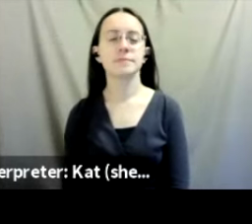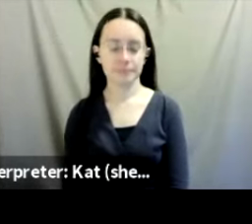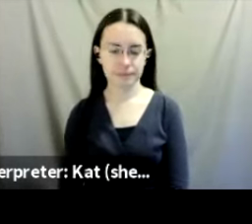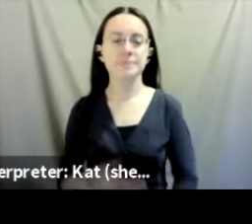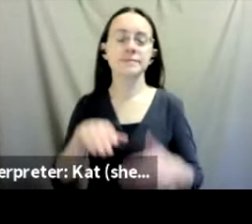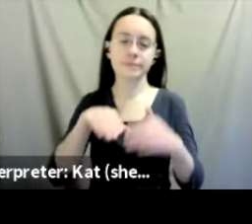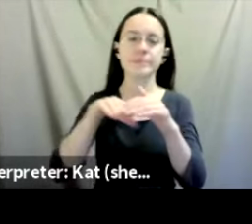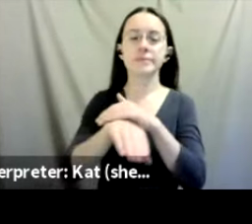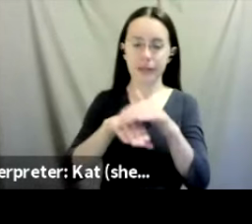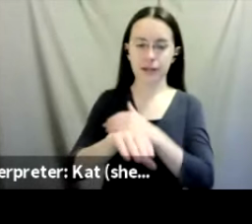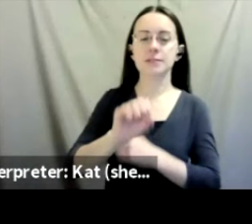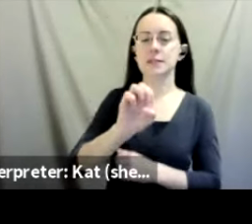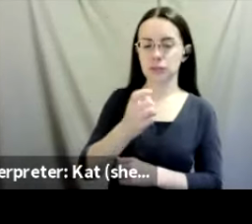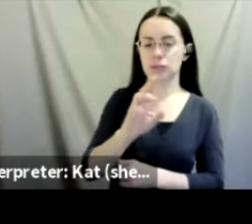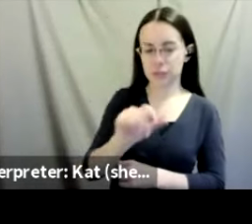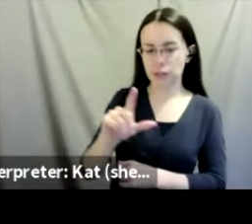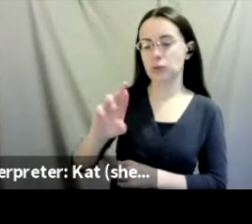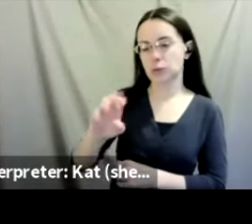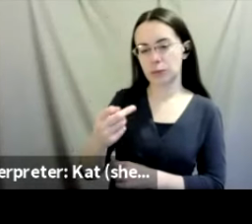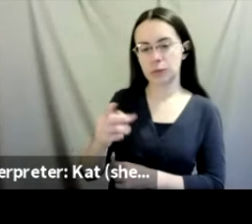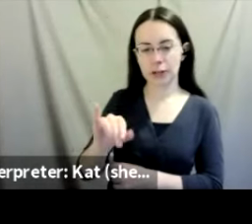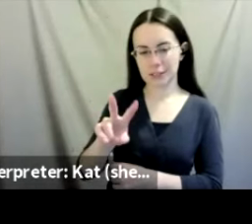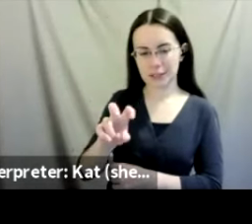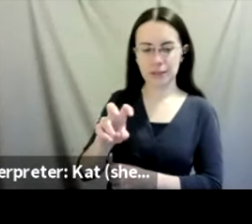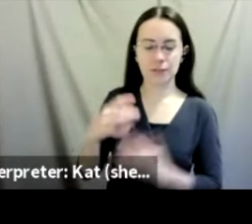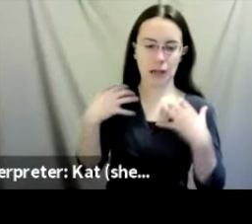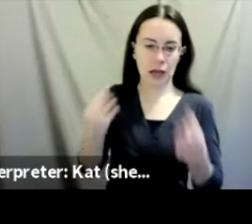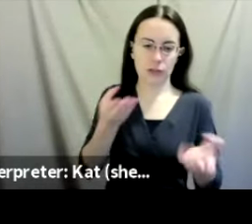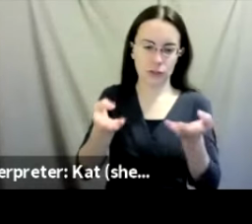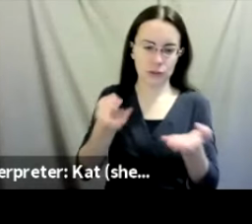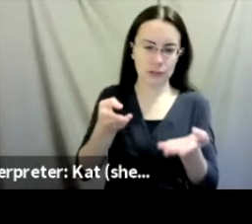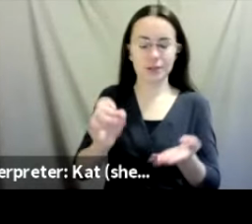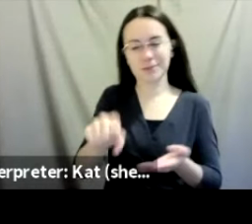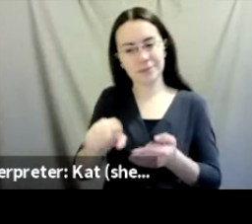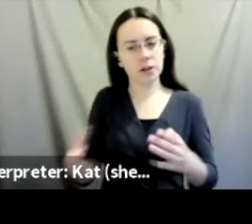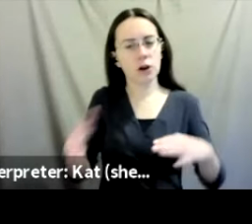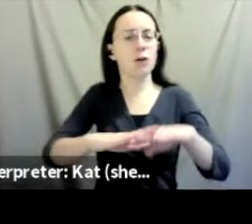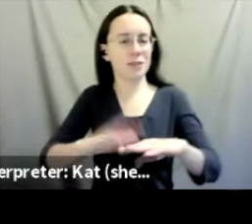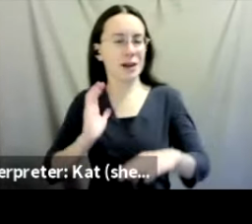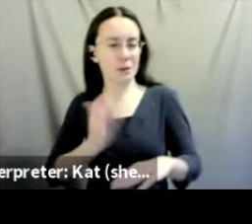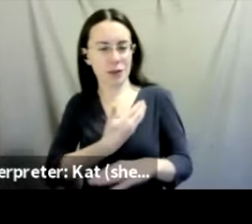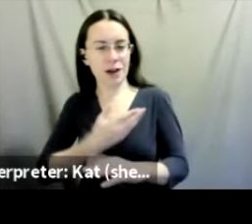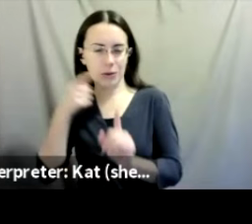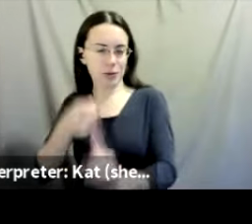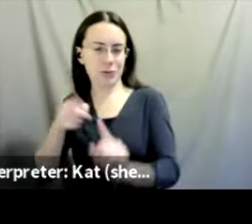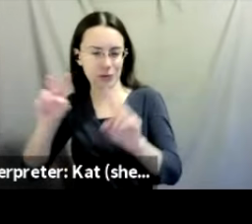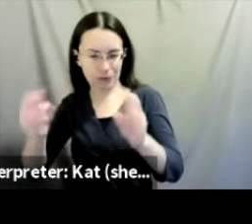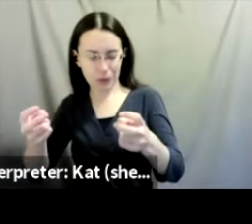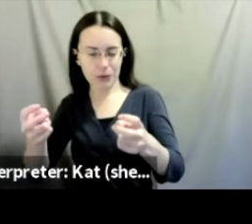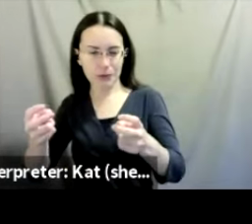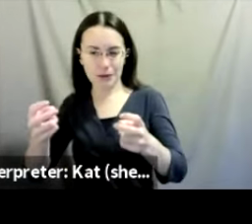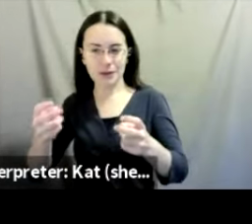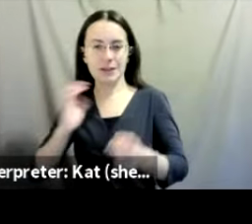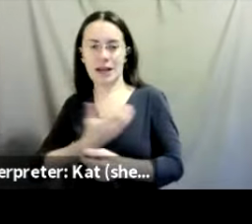Access to sexual reproductive health services. So that's a little bit of overlap with ours, except ours is like teens and